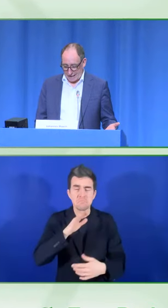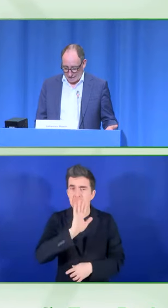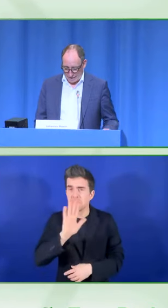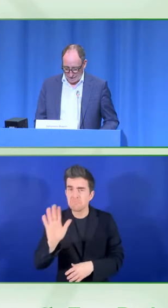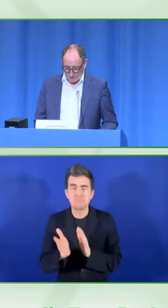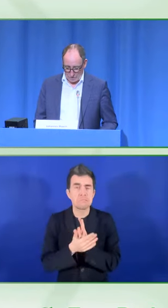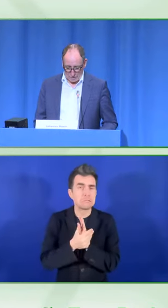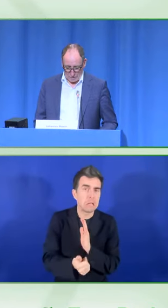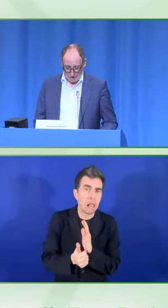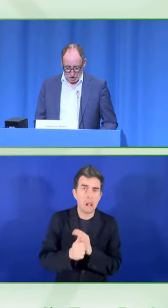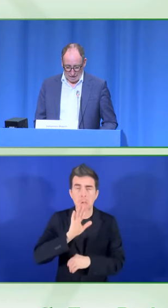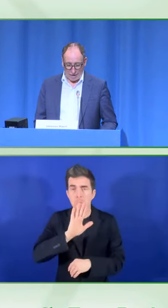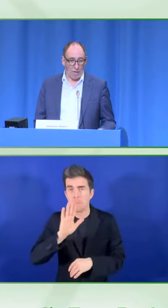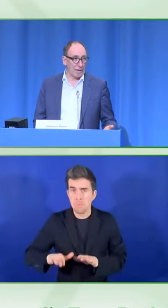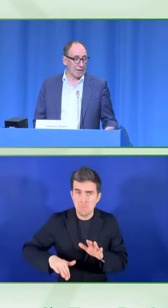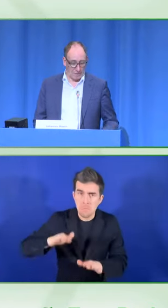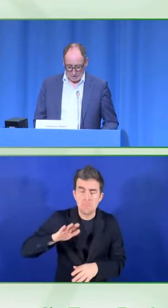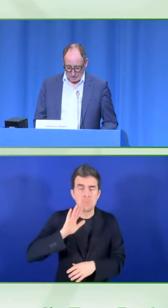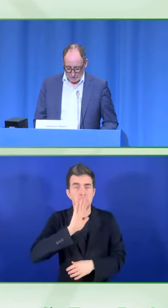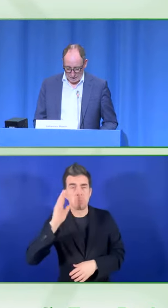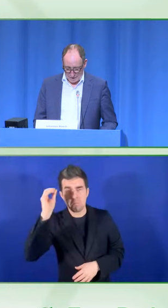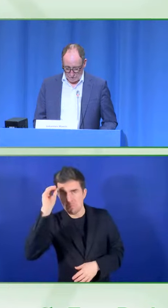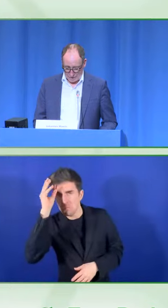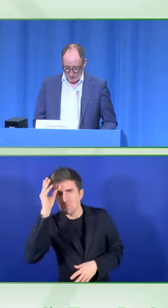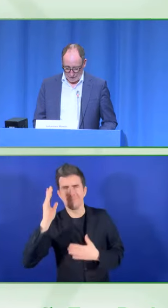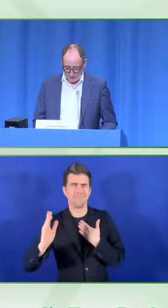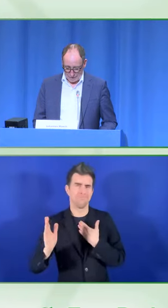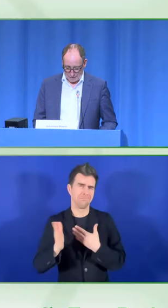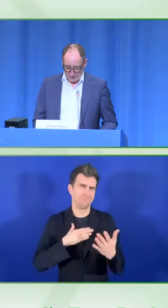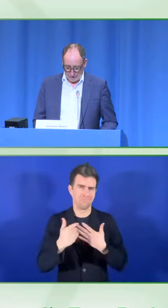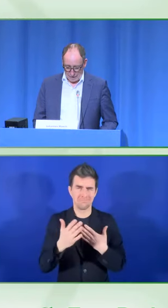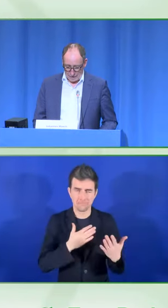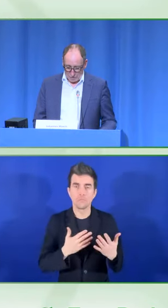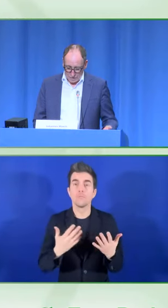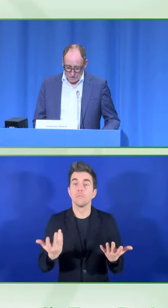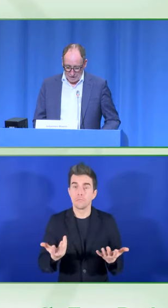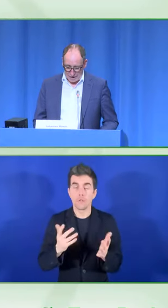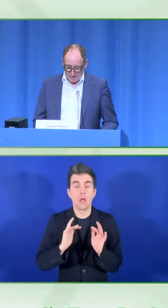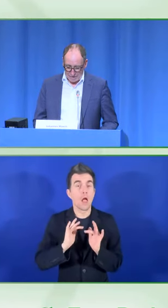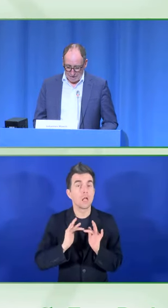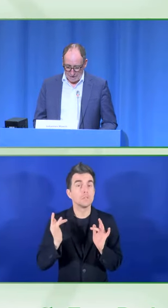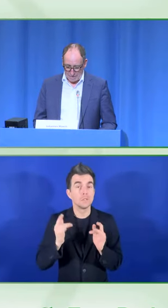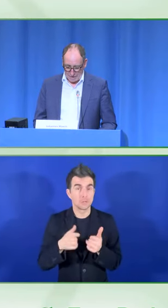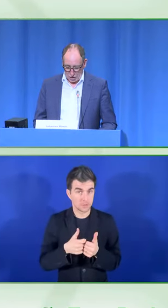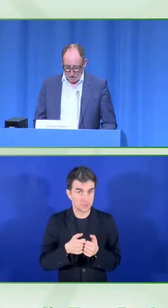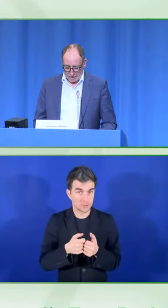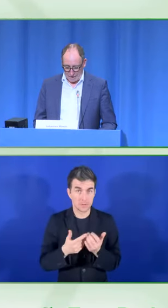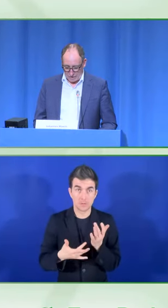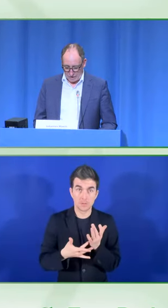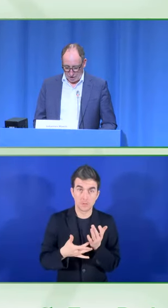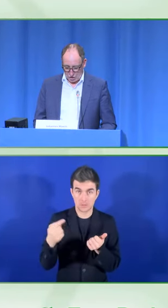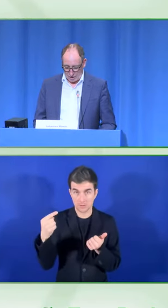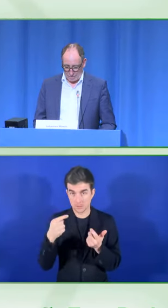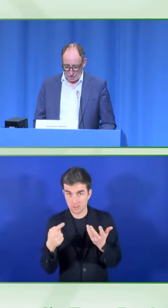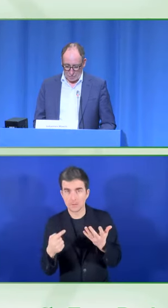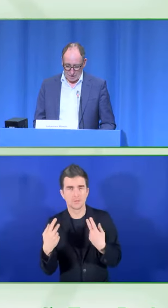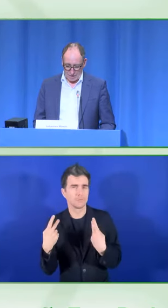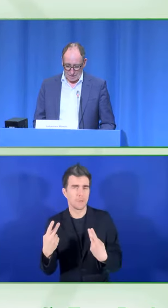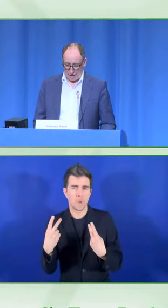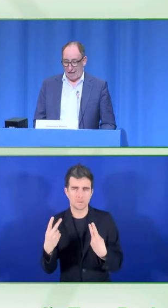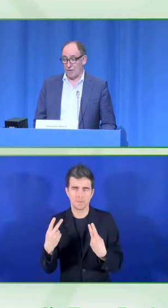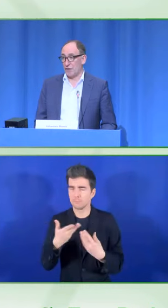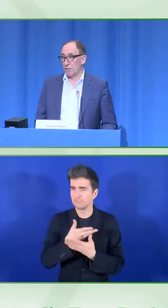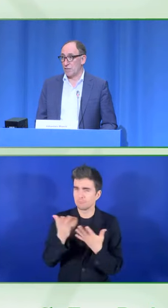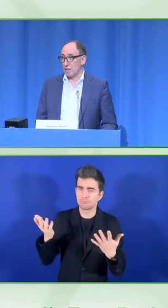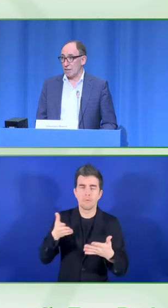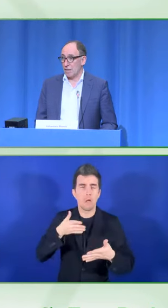facilitating access to information and learning resources. It also enables participation in the educational process